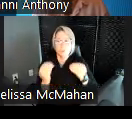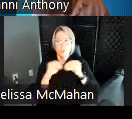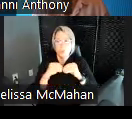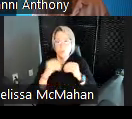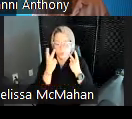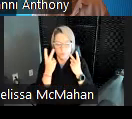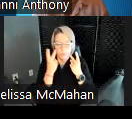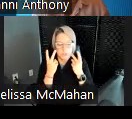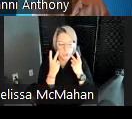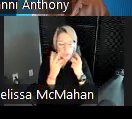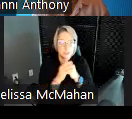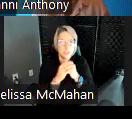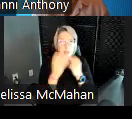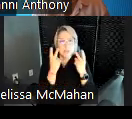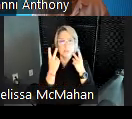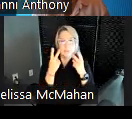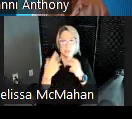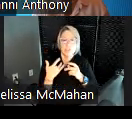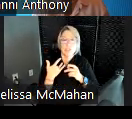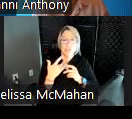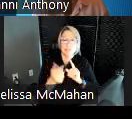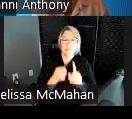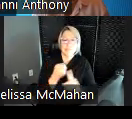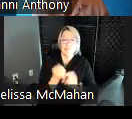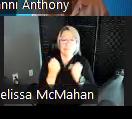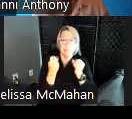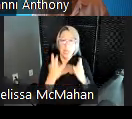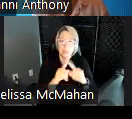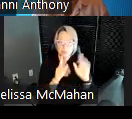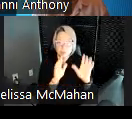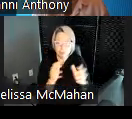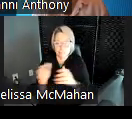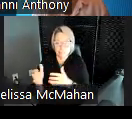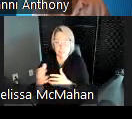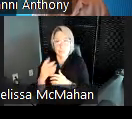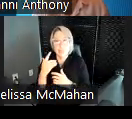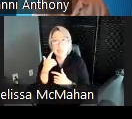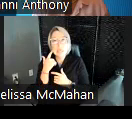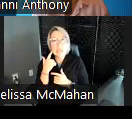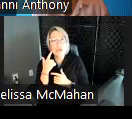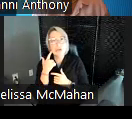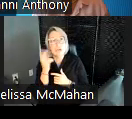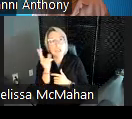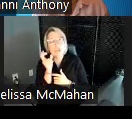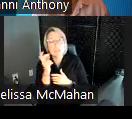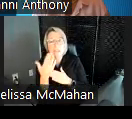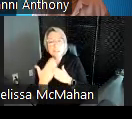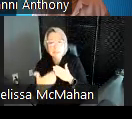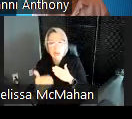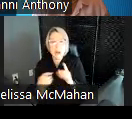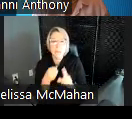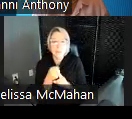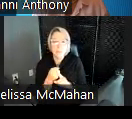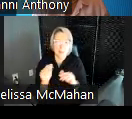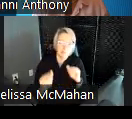is a sense that impacts a lot of domains. With hearing, we say some impact. With gross motor, with that balance, if there's